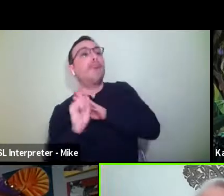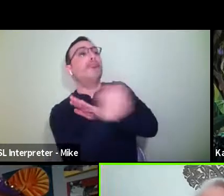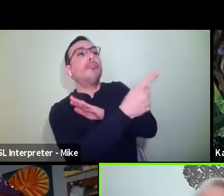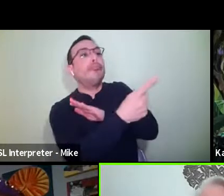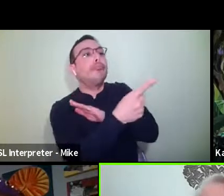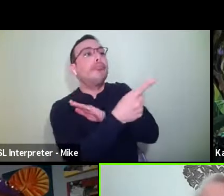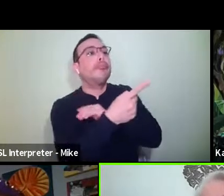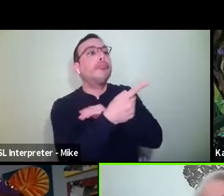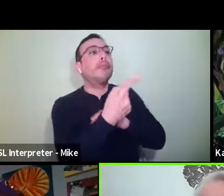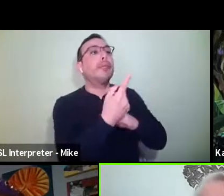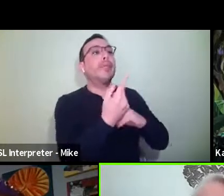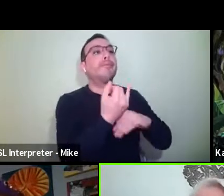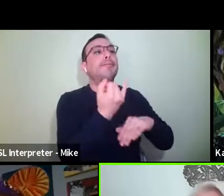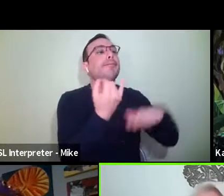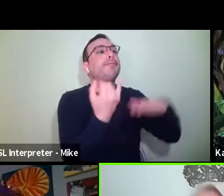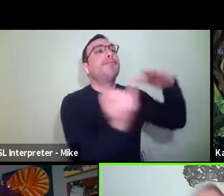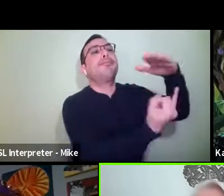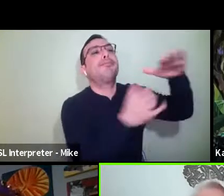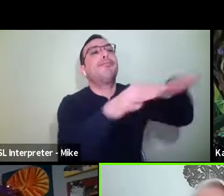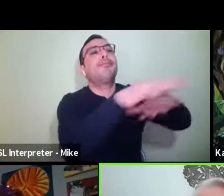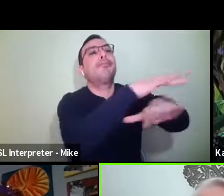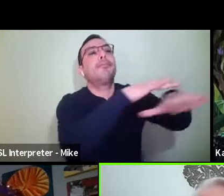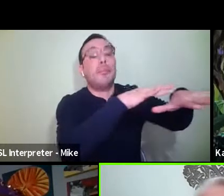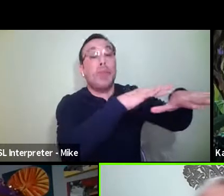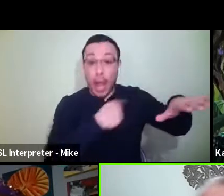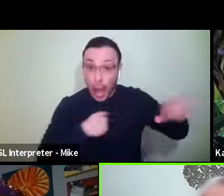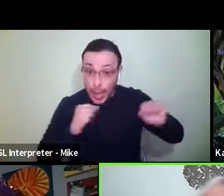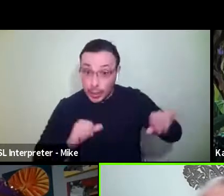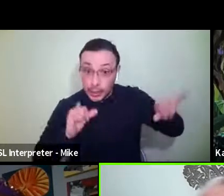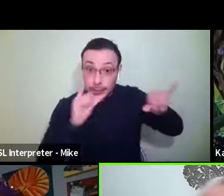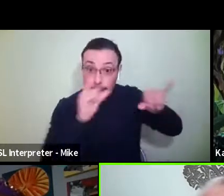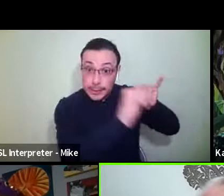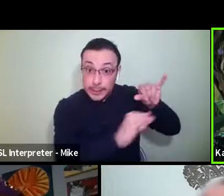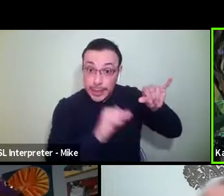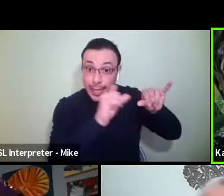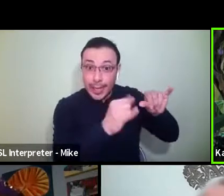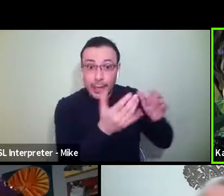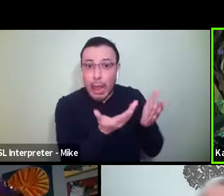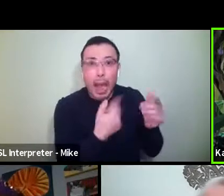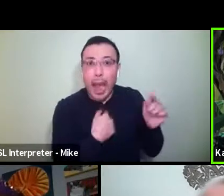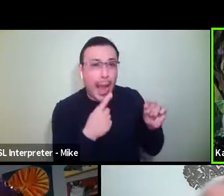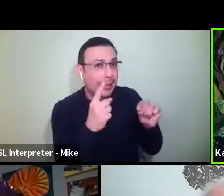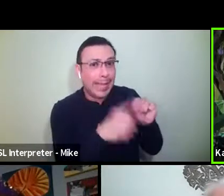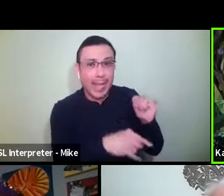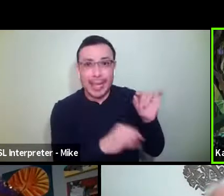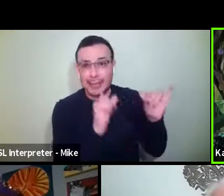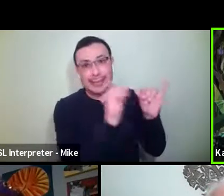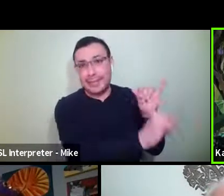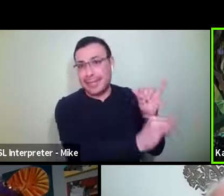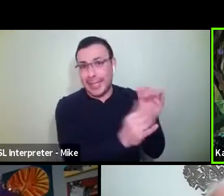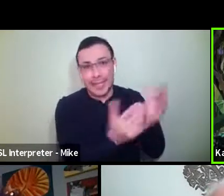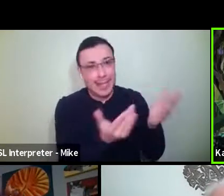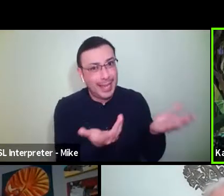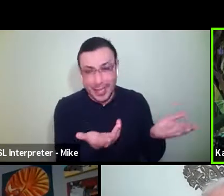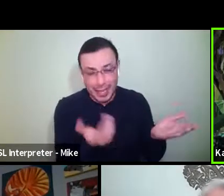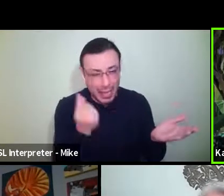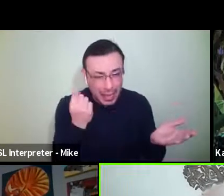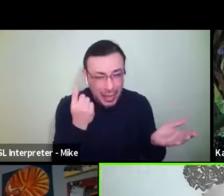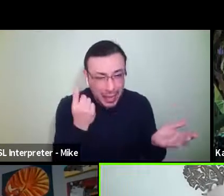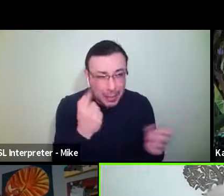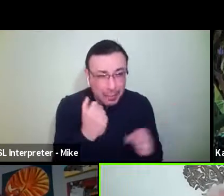Mm-hmm. I think that's a good place to end with the... Oh, I'll have one small thought if I can. Is that